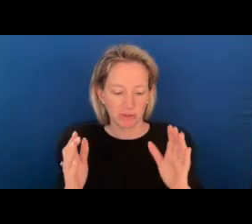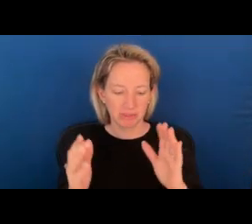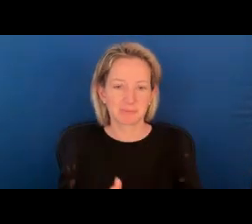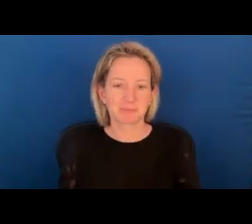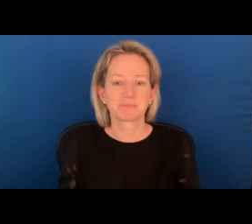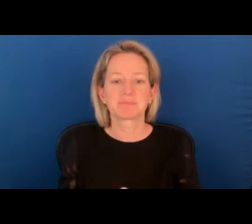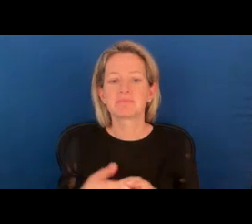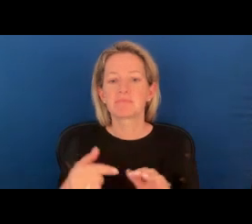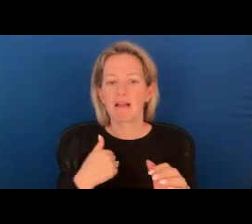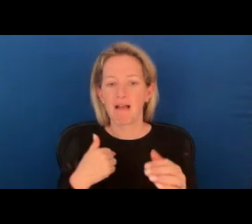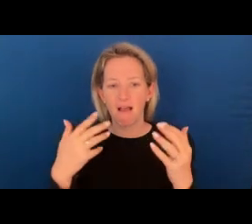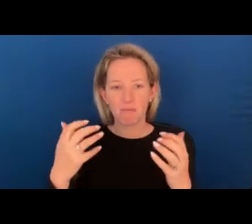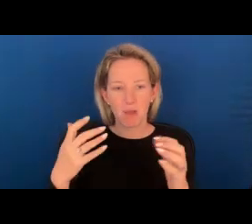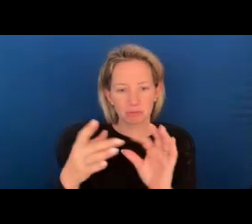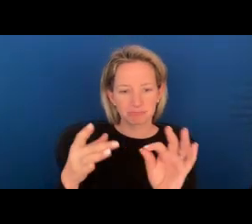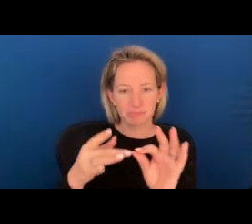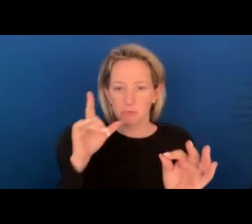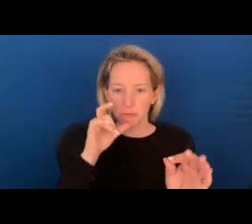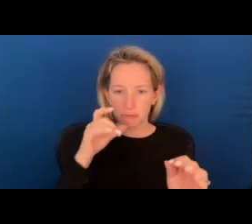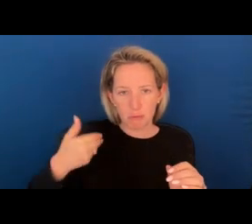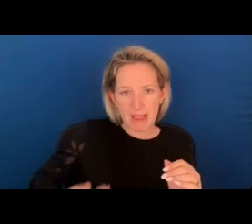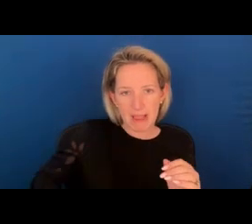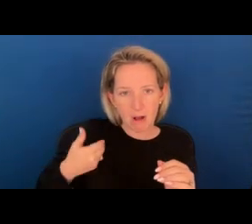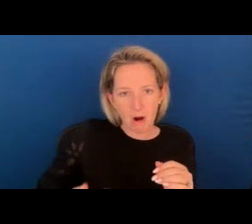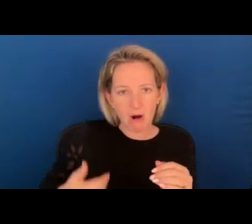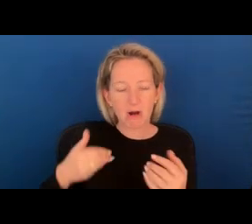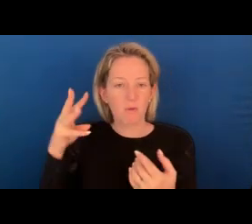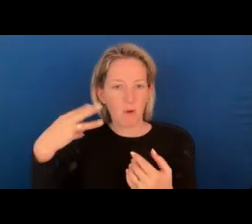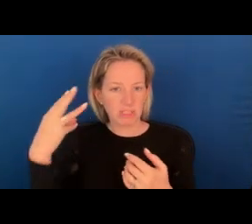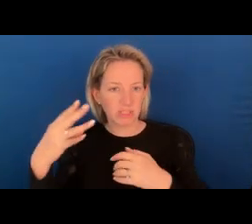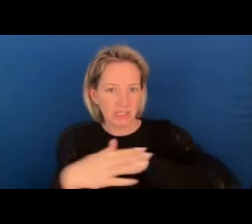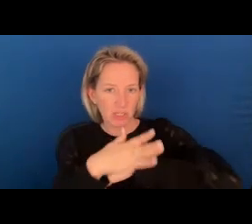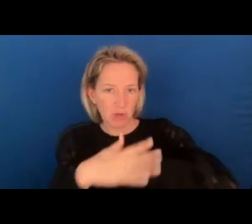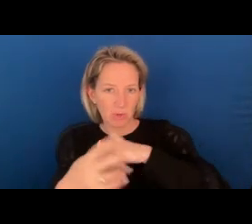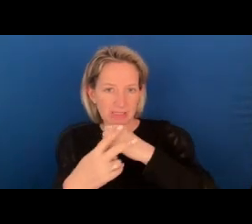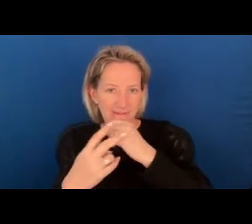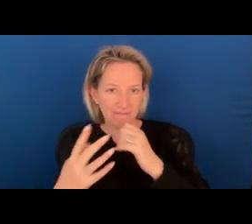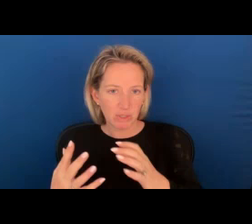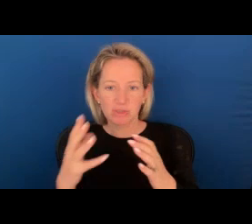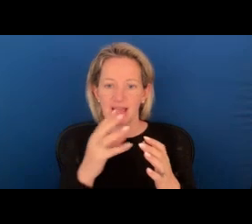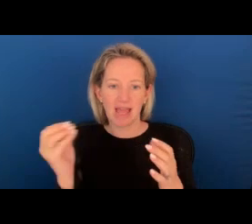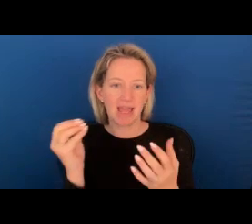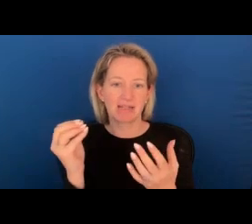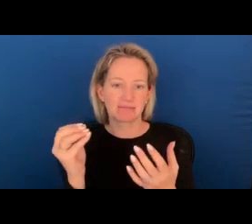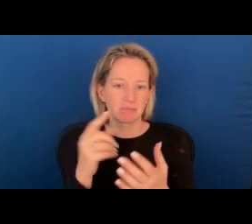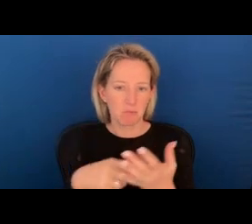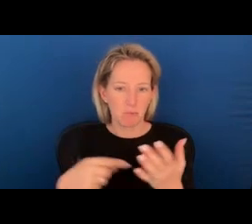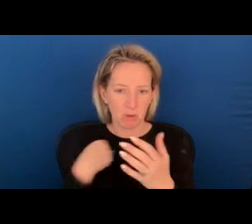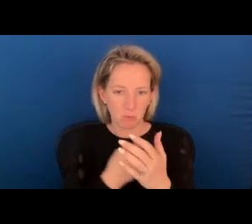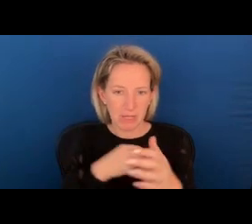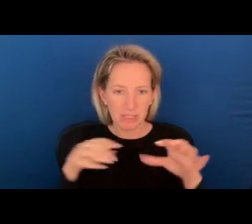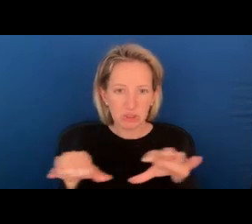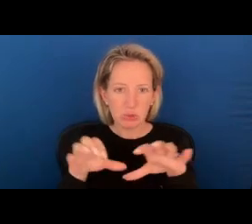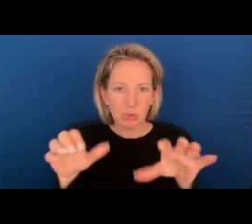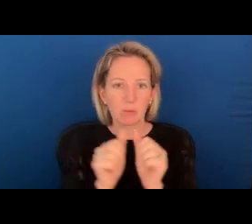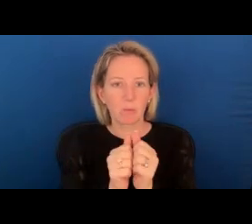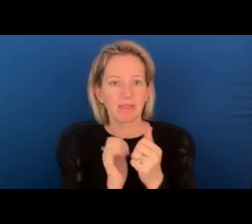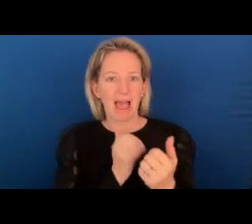go over today who we are at Washington CoastSavers and what we have been doing with our current